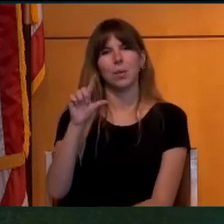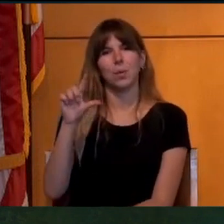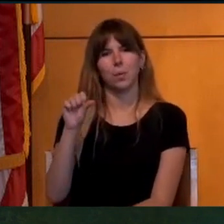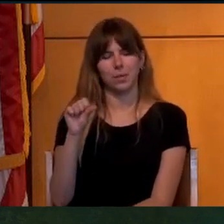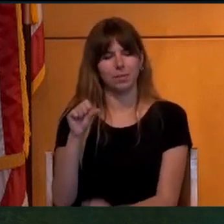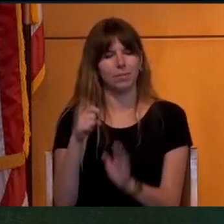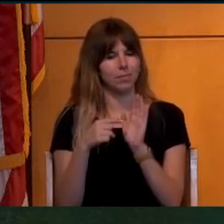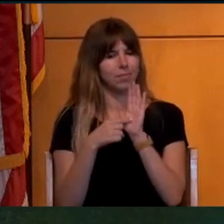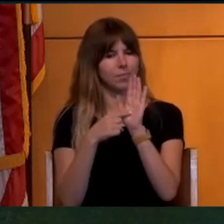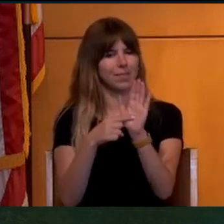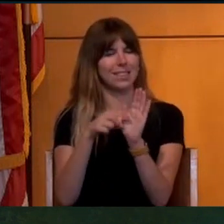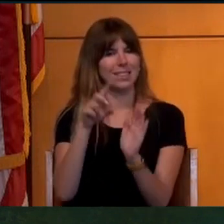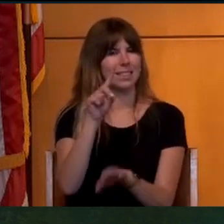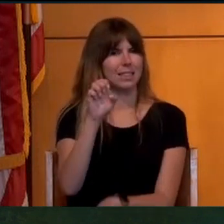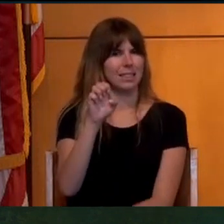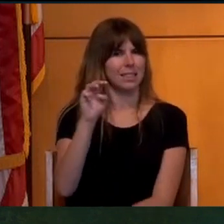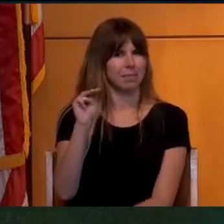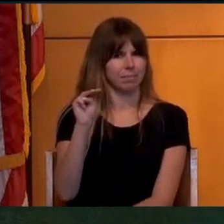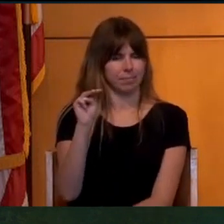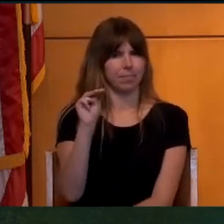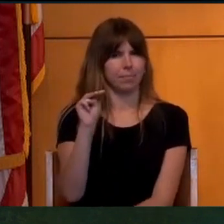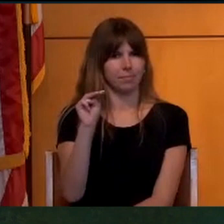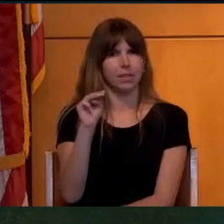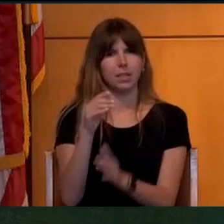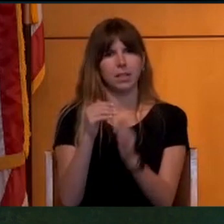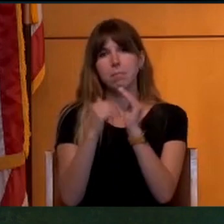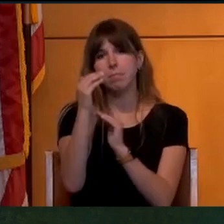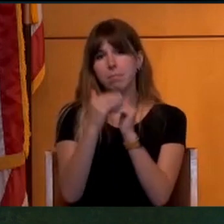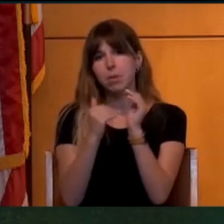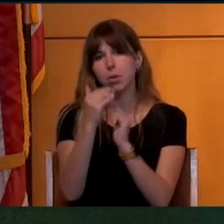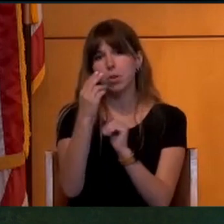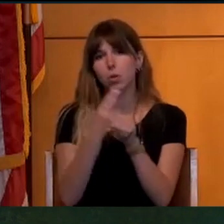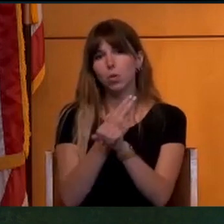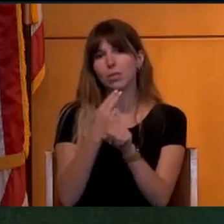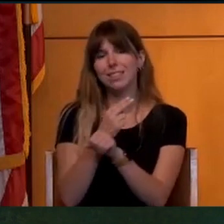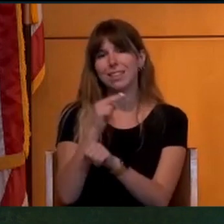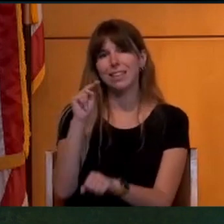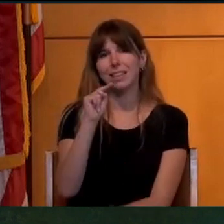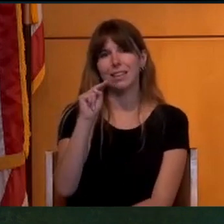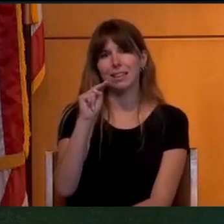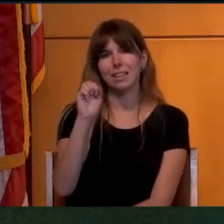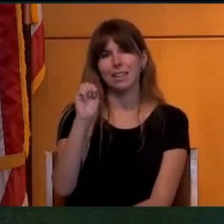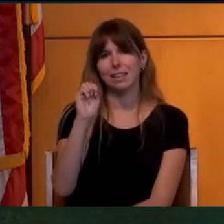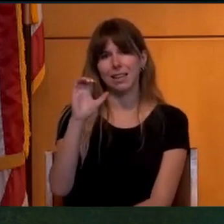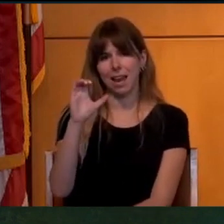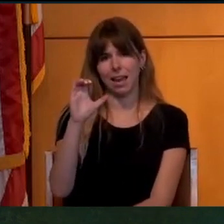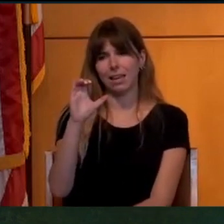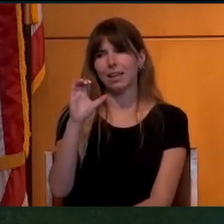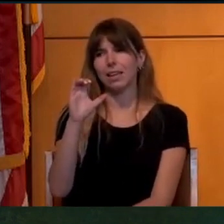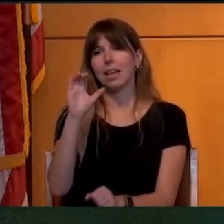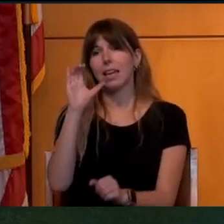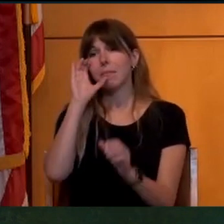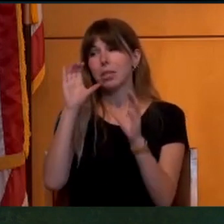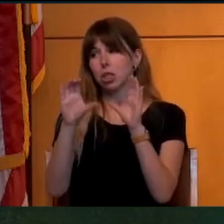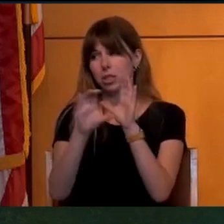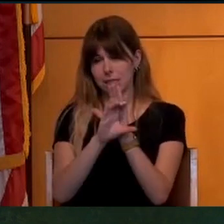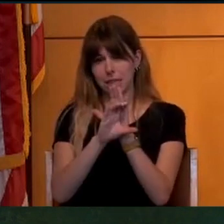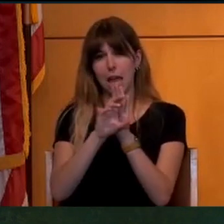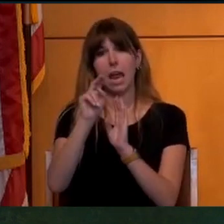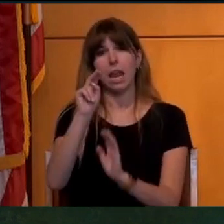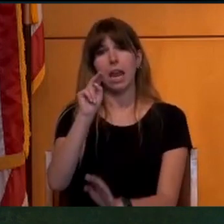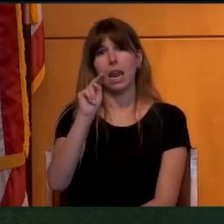shading DEM, which is built from NAC images. So it really is at the NAC, the DEM is at the NAC resolution, if you